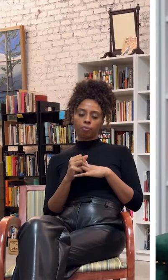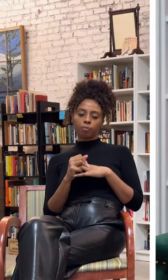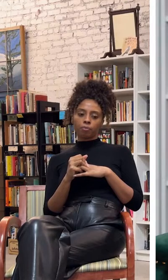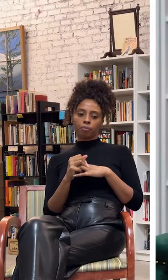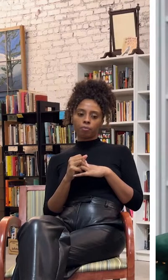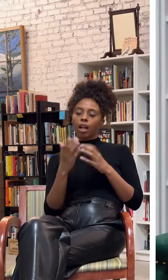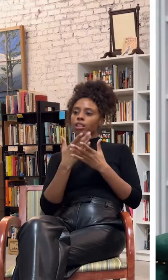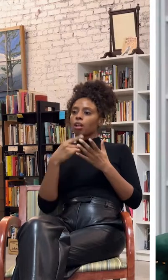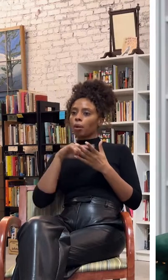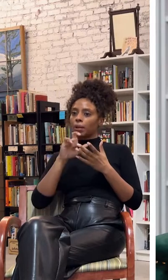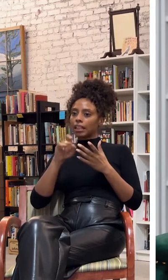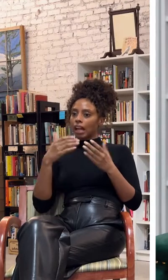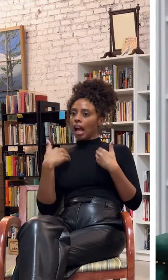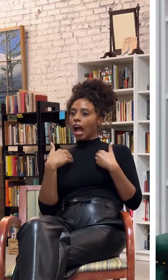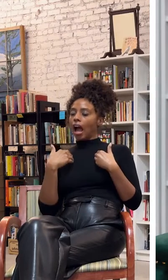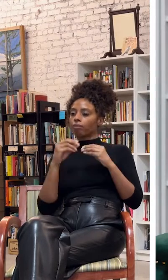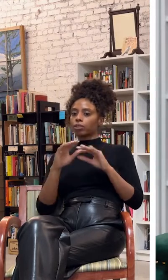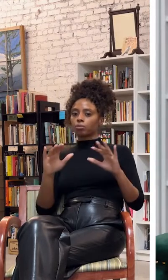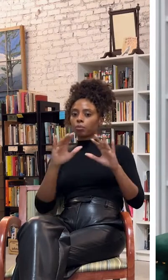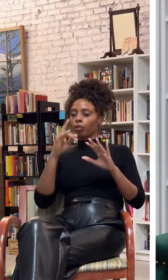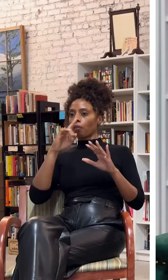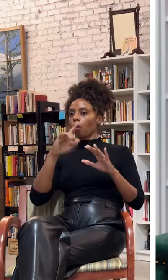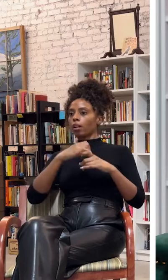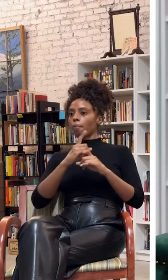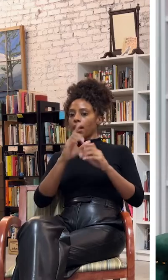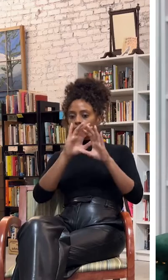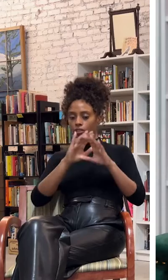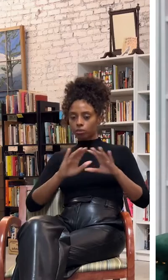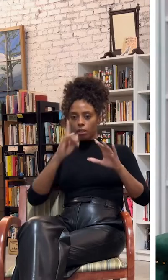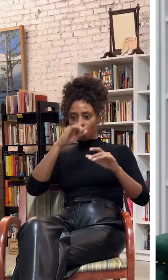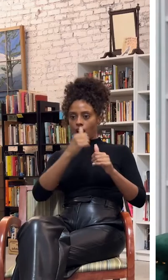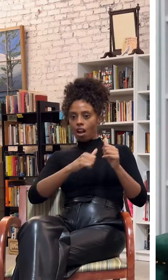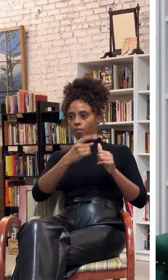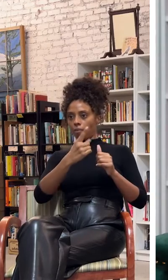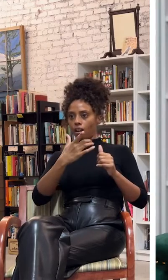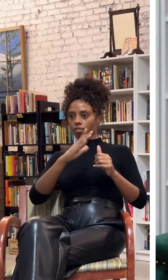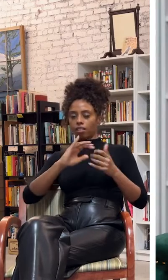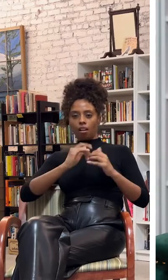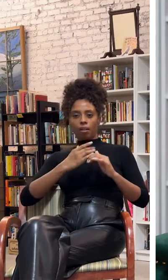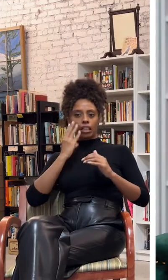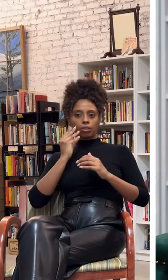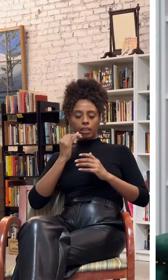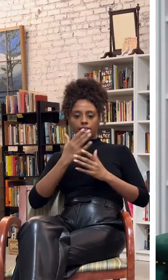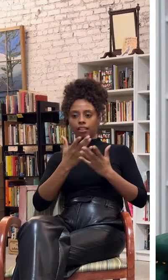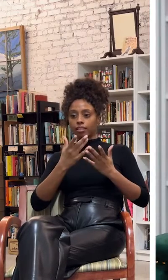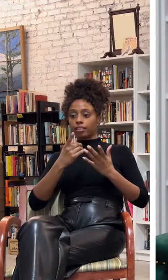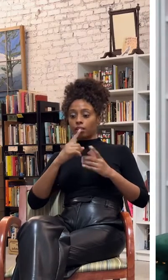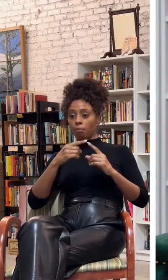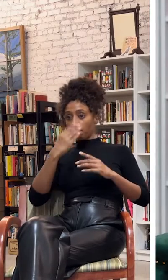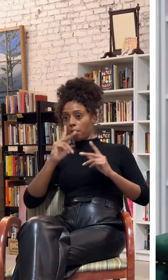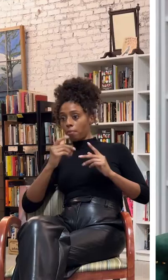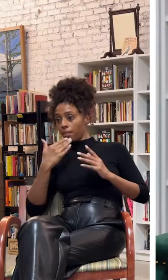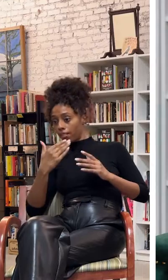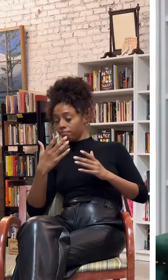we need to attain or have a space for that will make that space for everyone else. That's the way I usually experience things. When we good, everybody's usually